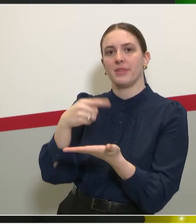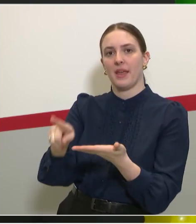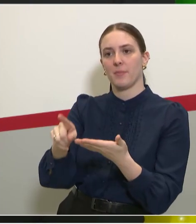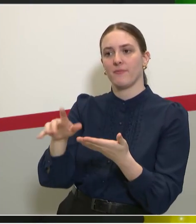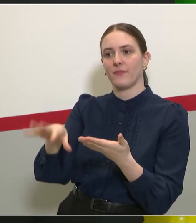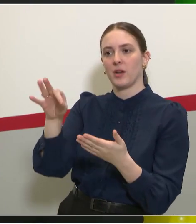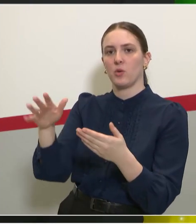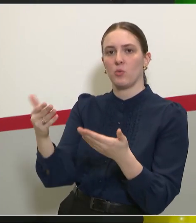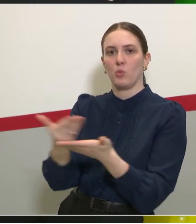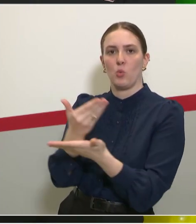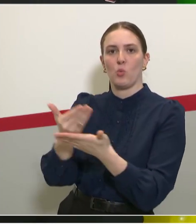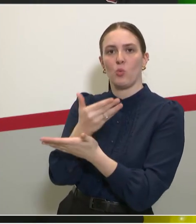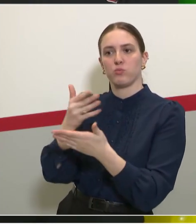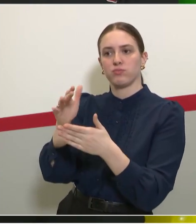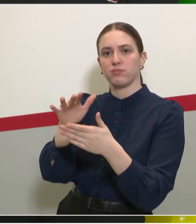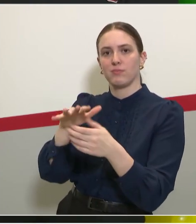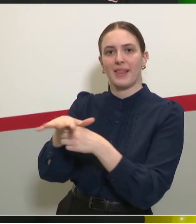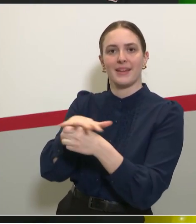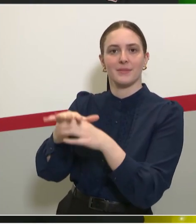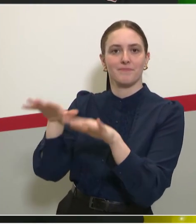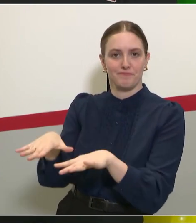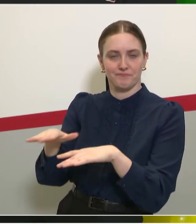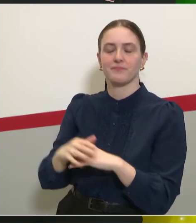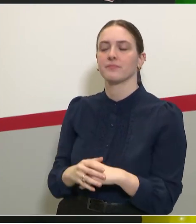resituated. Mark.